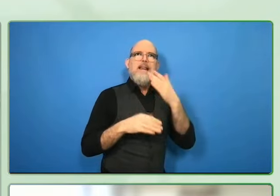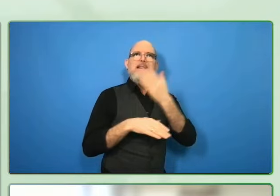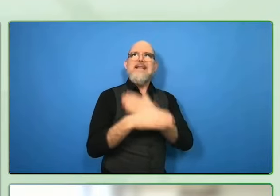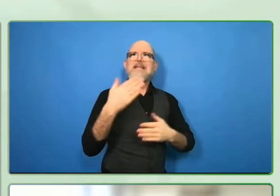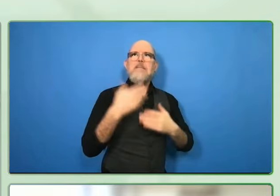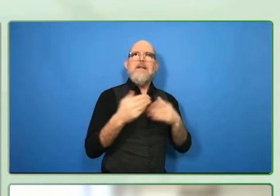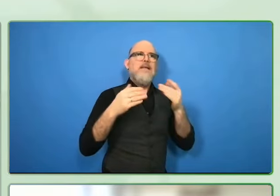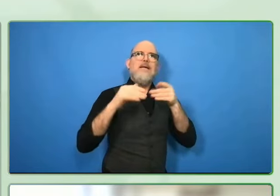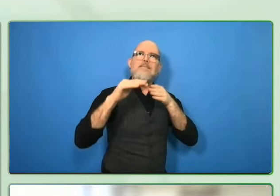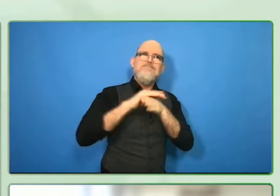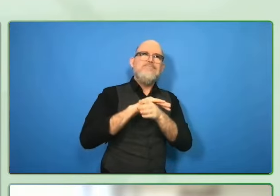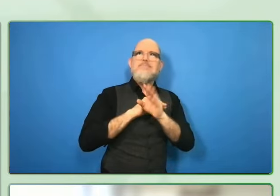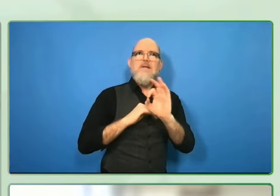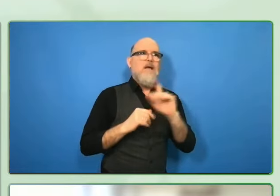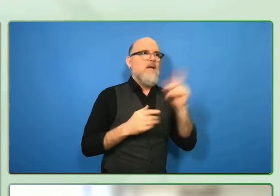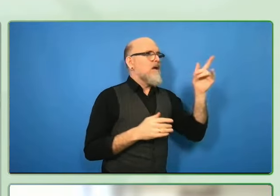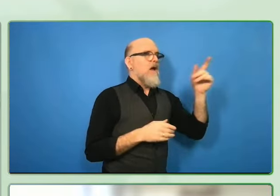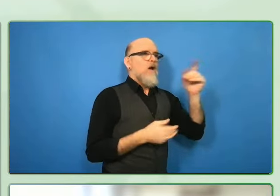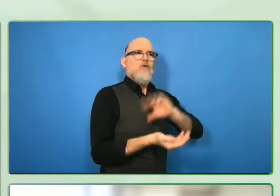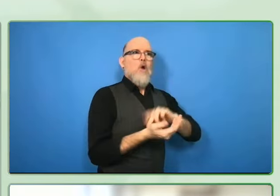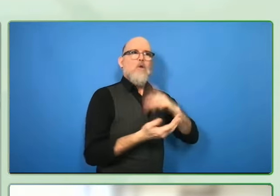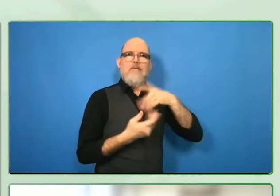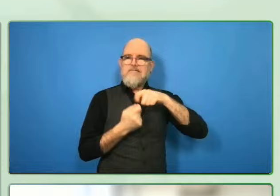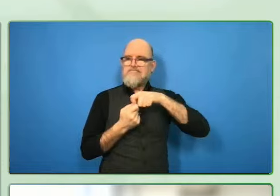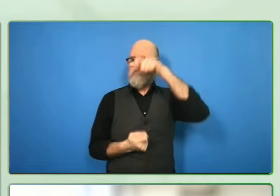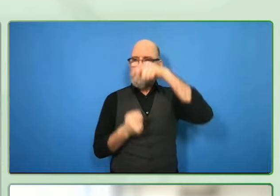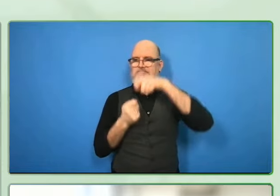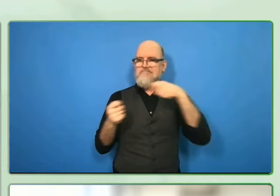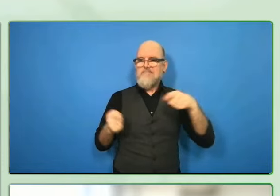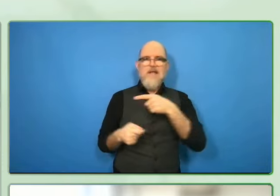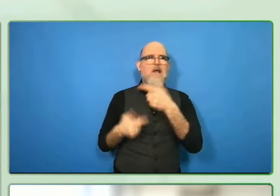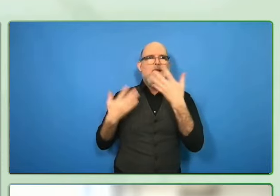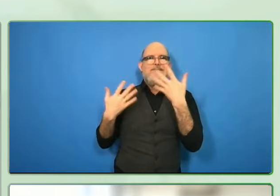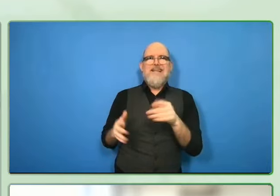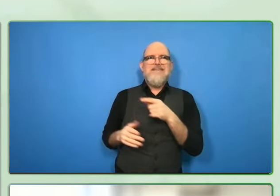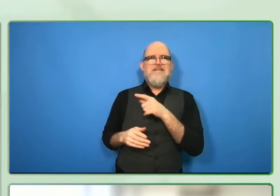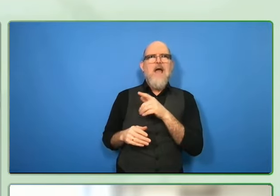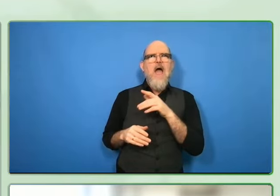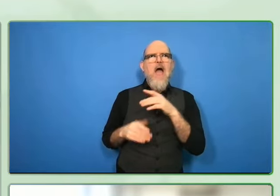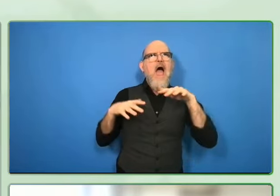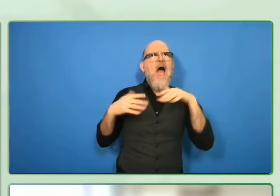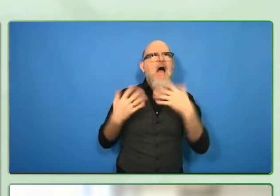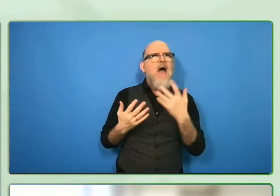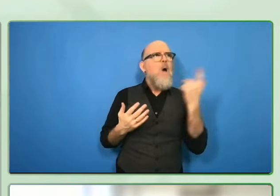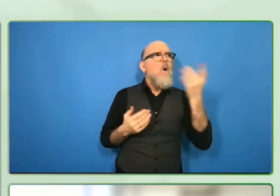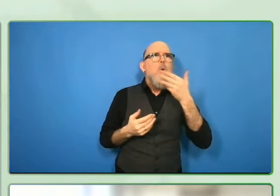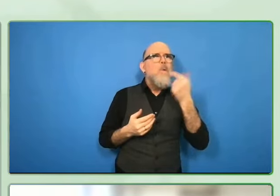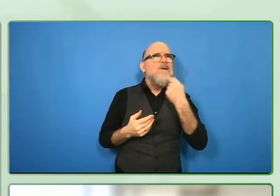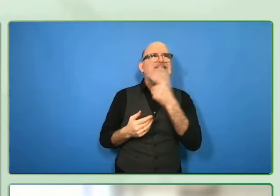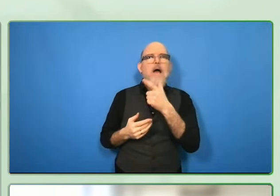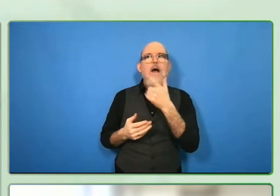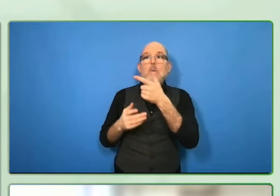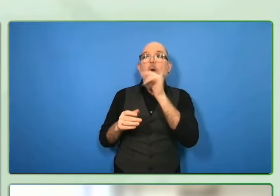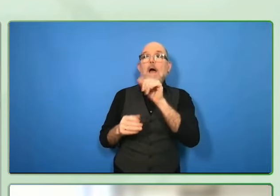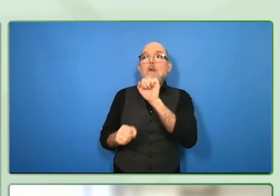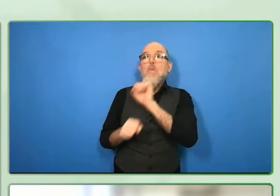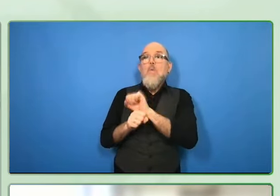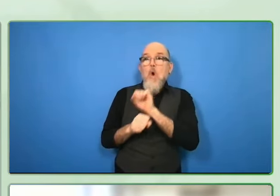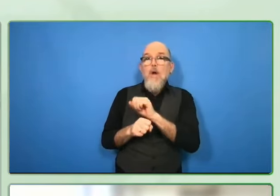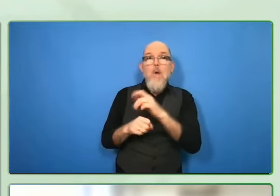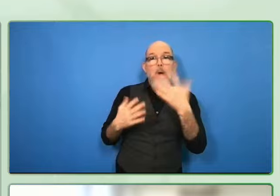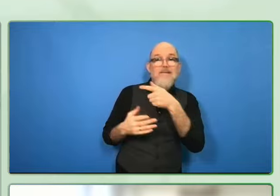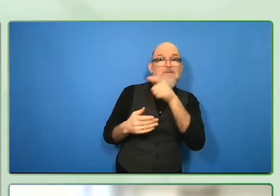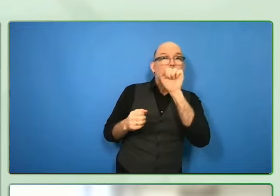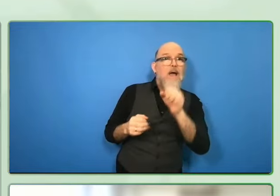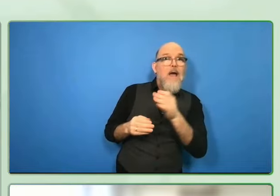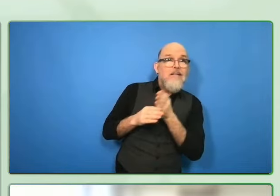And because those barriers are far easier removed using the kind of technologies, assistive technologies, or